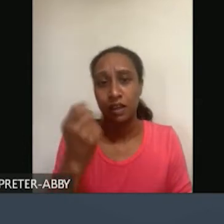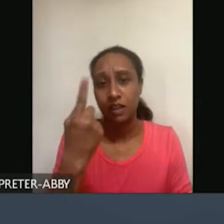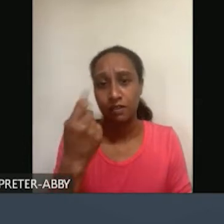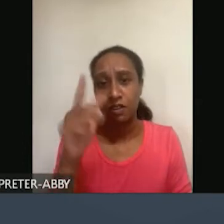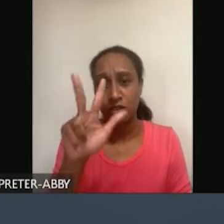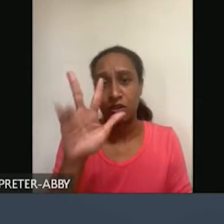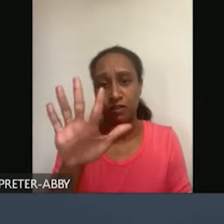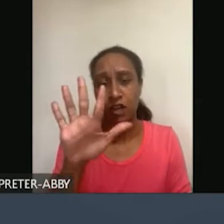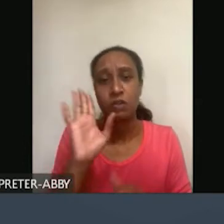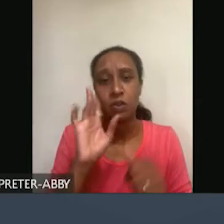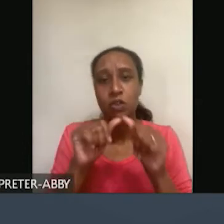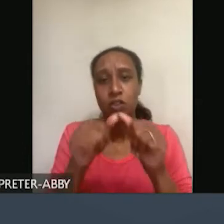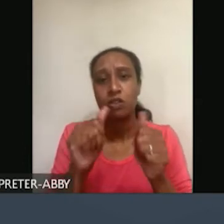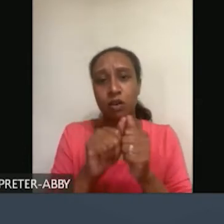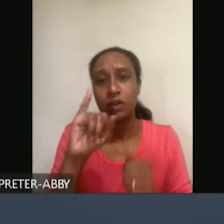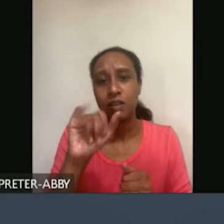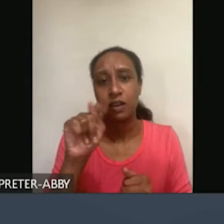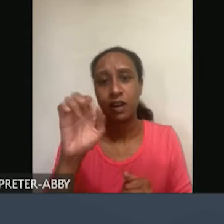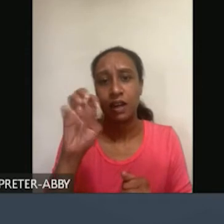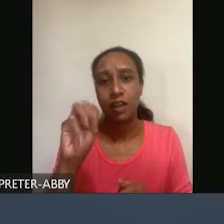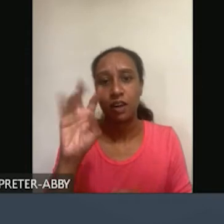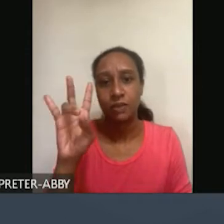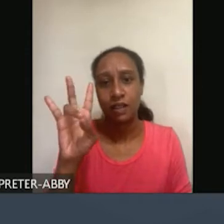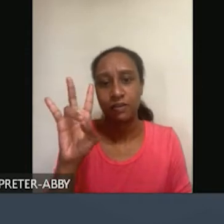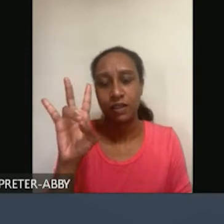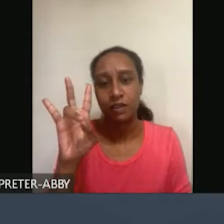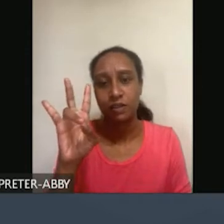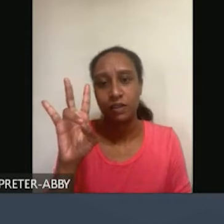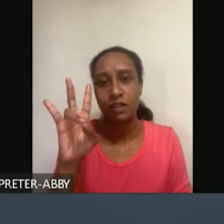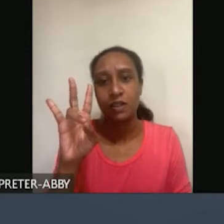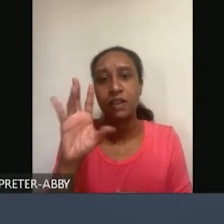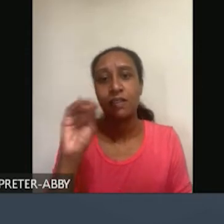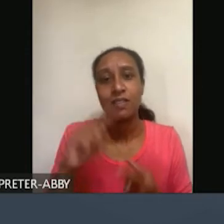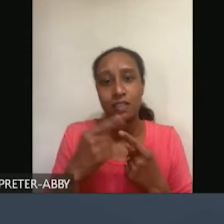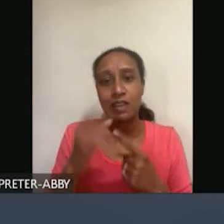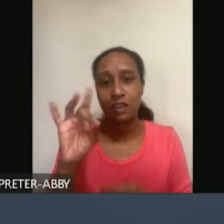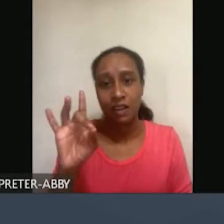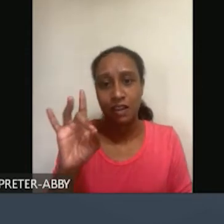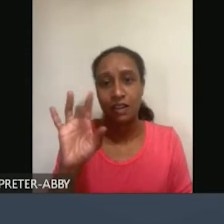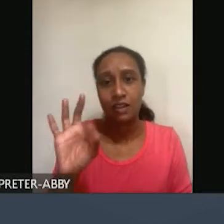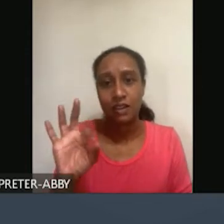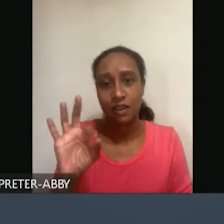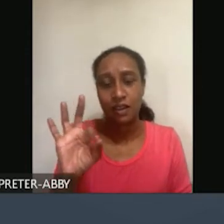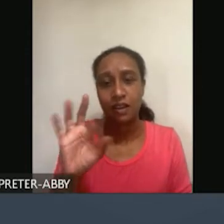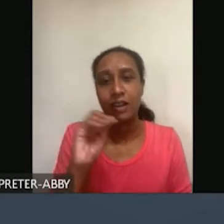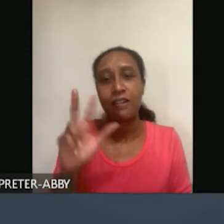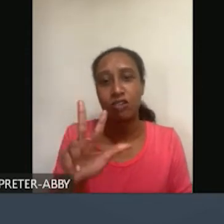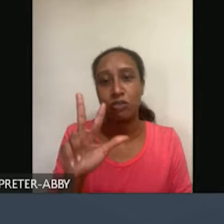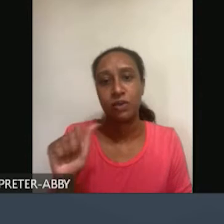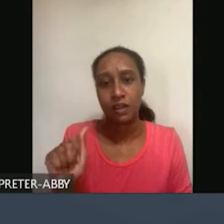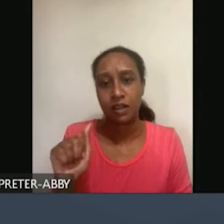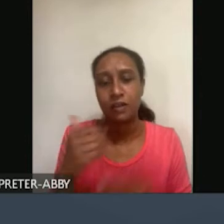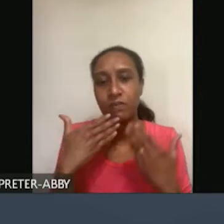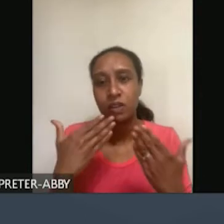11:35, we will start with item 7, and then 8, 9, and 3A. Thank